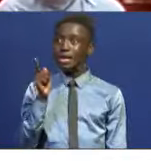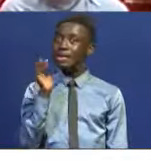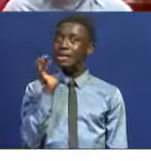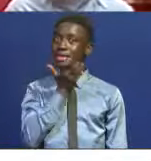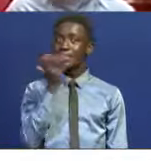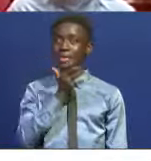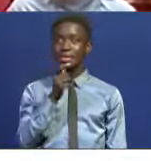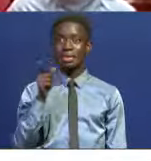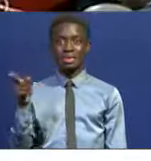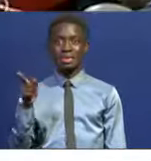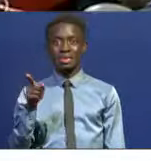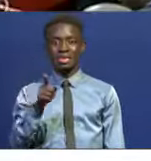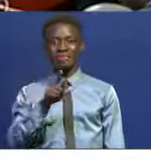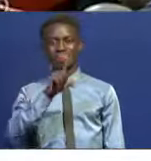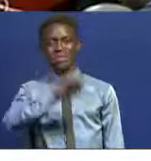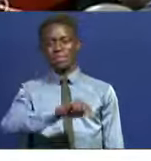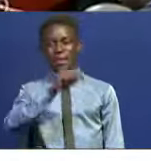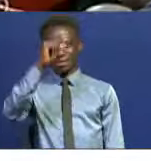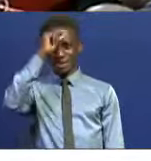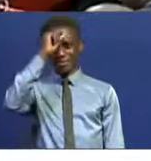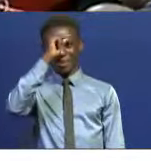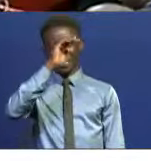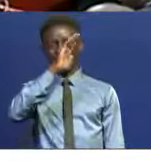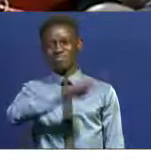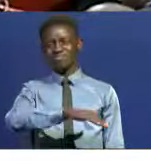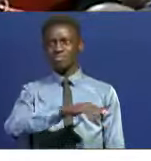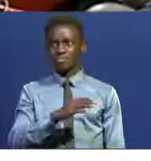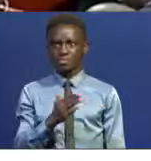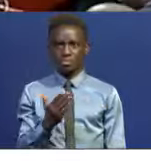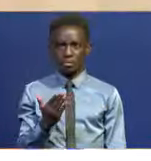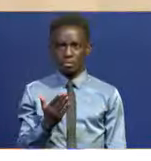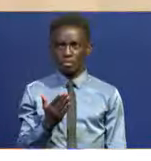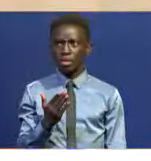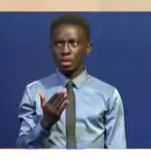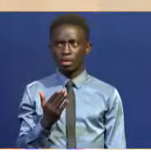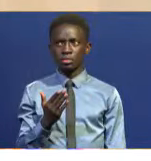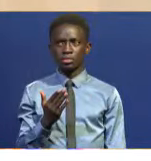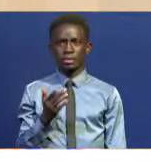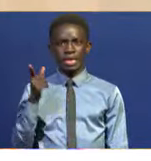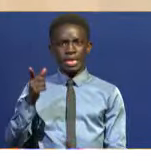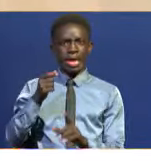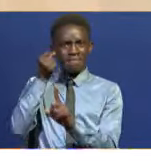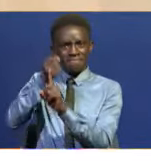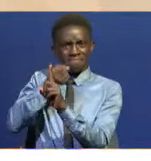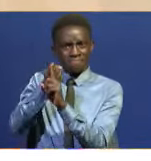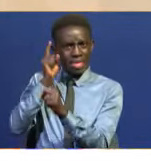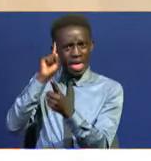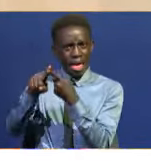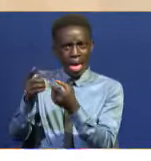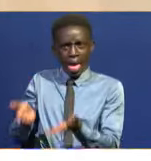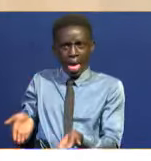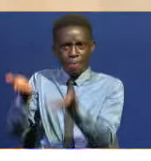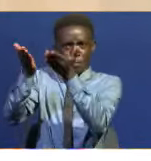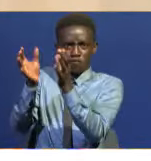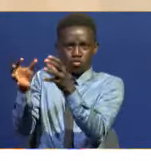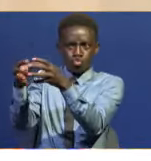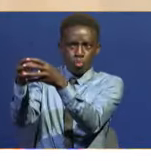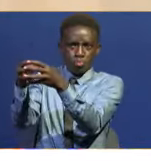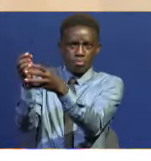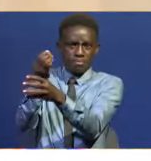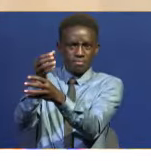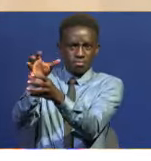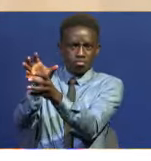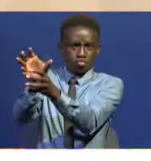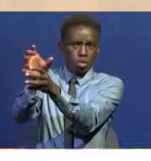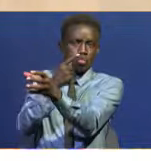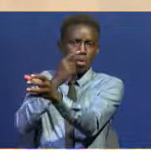and sought to divide the nation by advocating for a particular region. Specifically, I want to appeal to our brothers and sisters in the